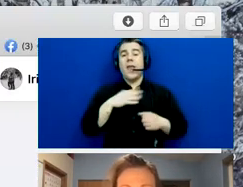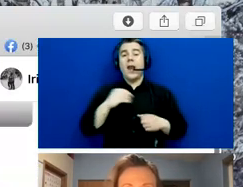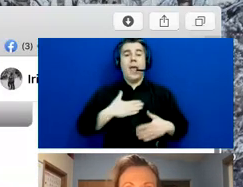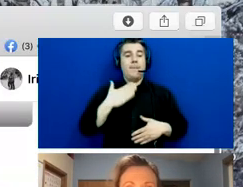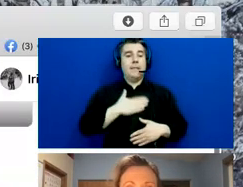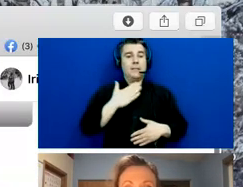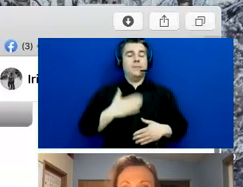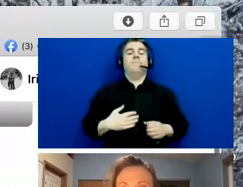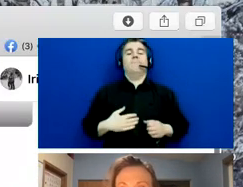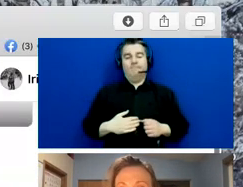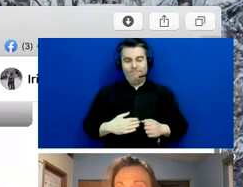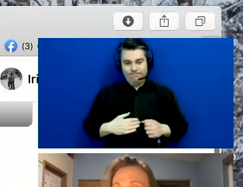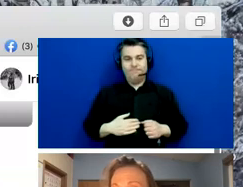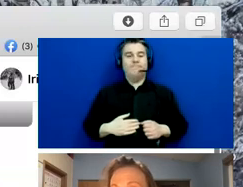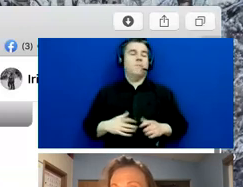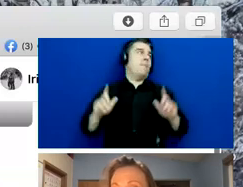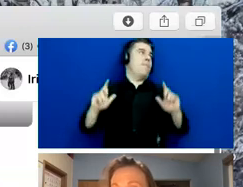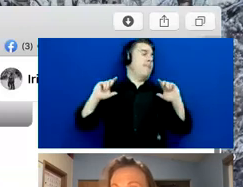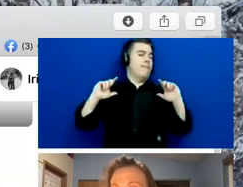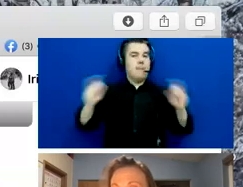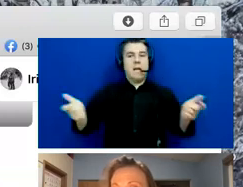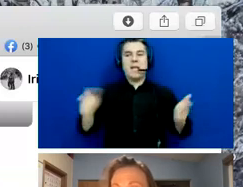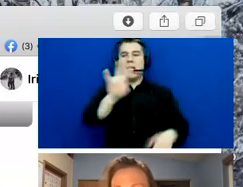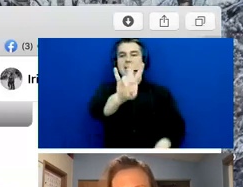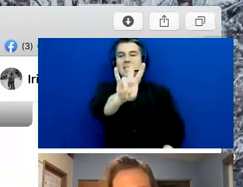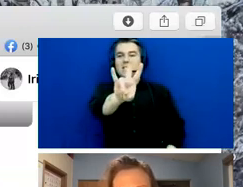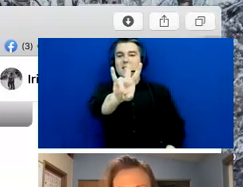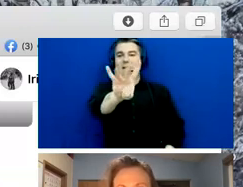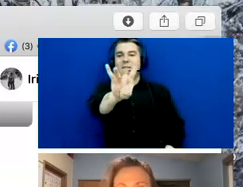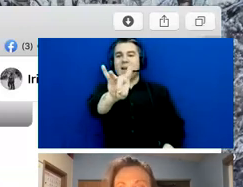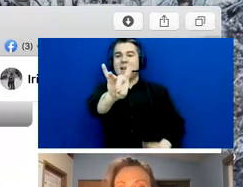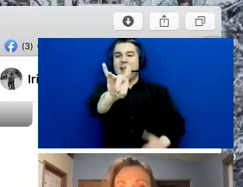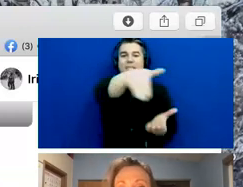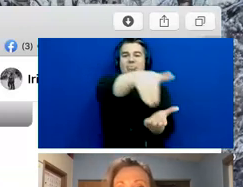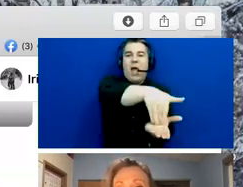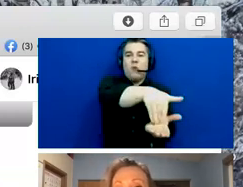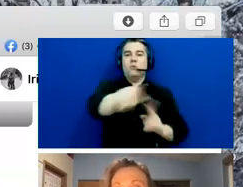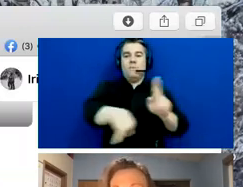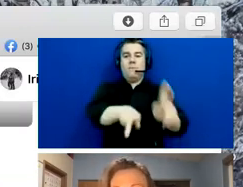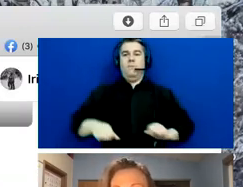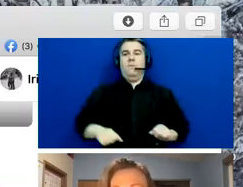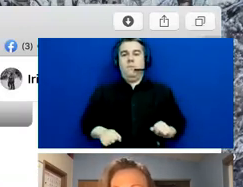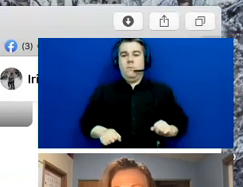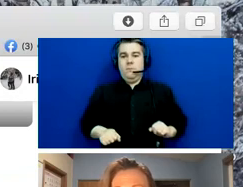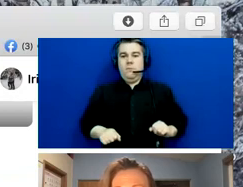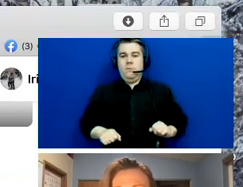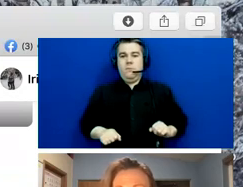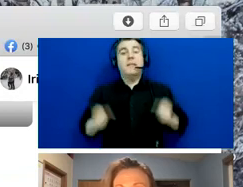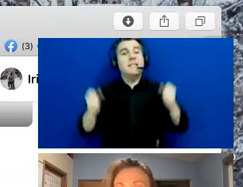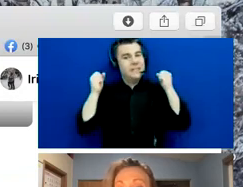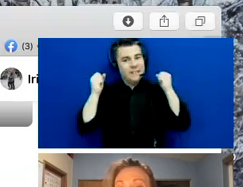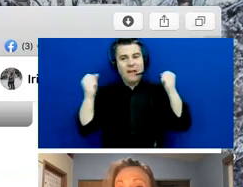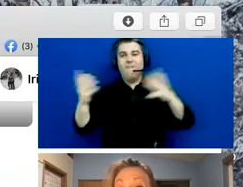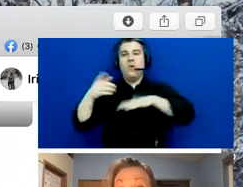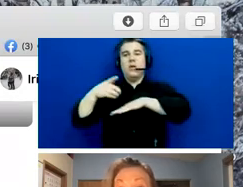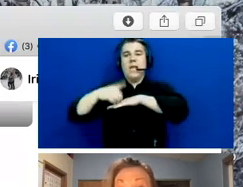here is massive. There is 78,000 people in here. This is run by several diamond groups,